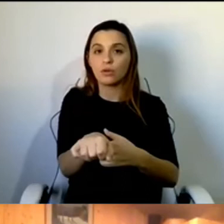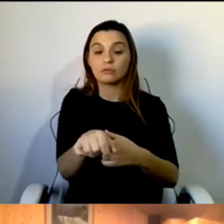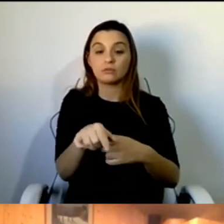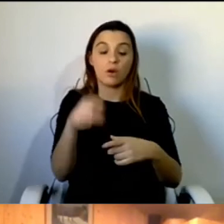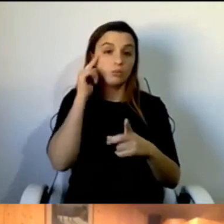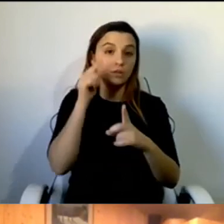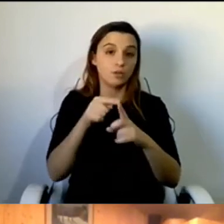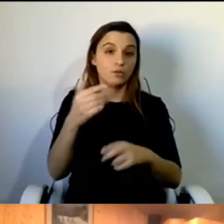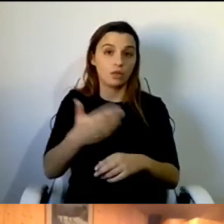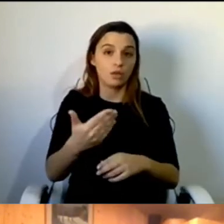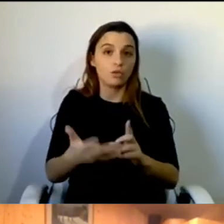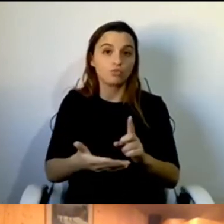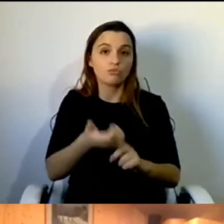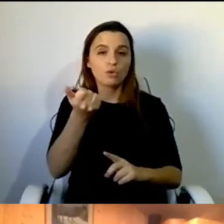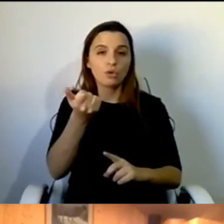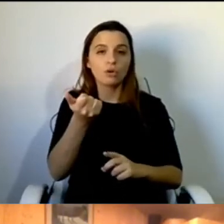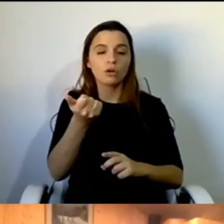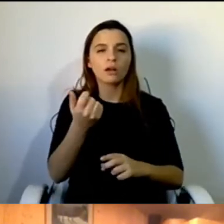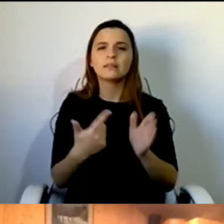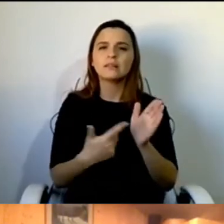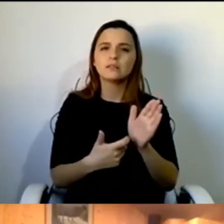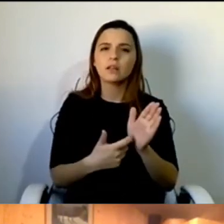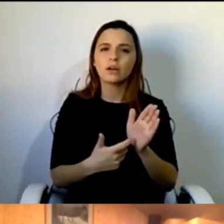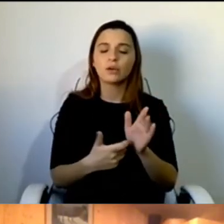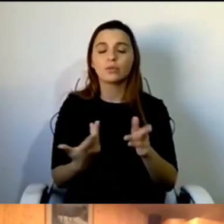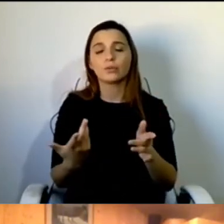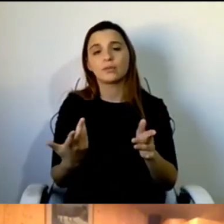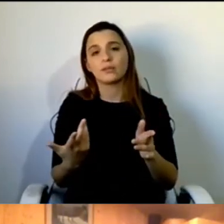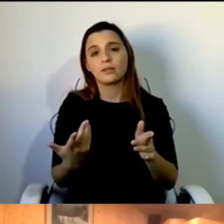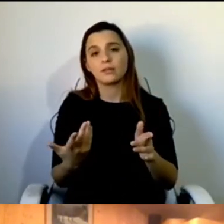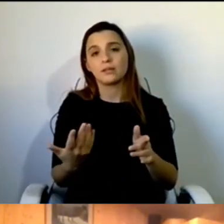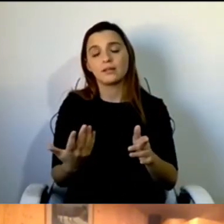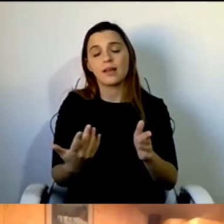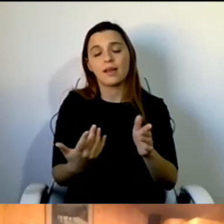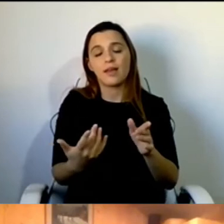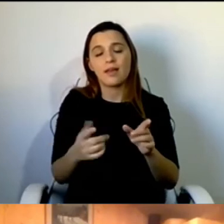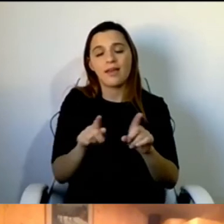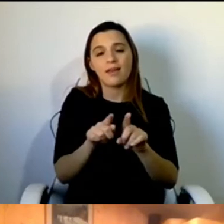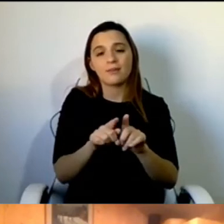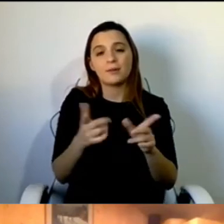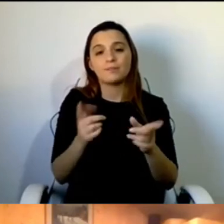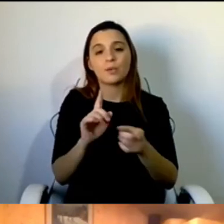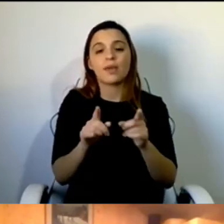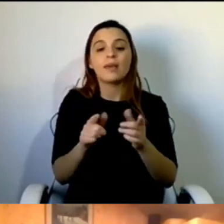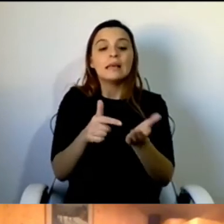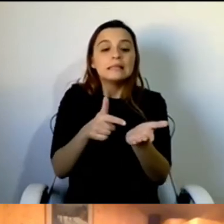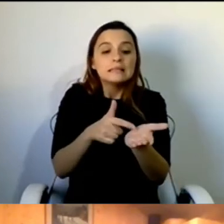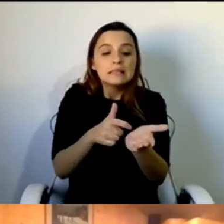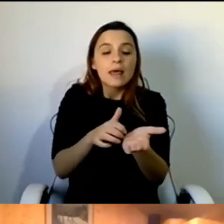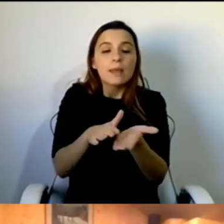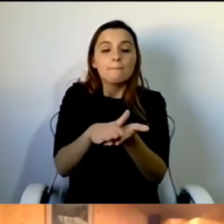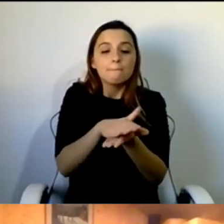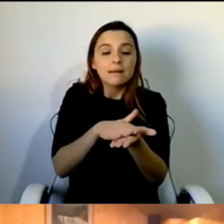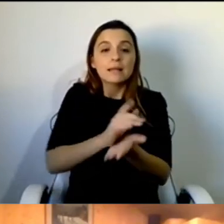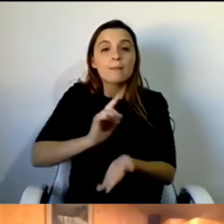from the beginning was called basic needs. Basic needs wasn't part of the legislation from the first